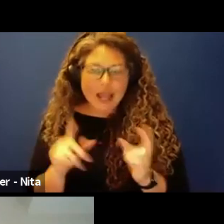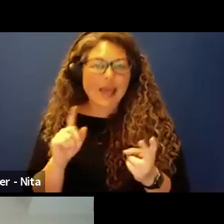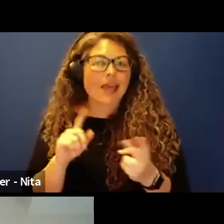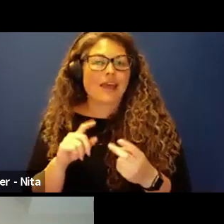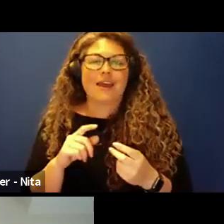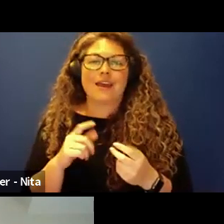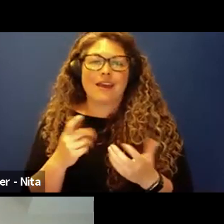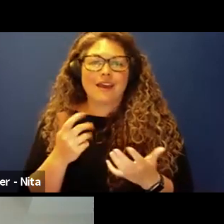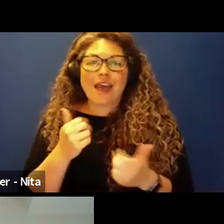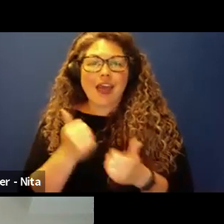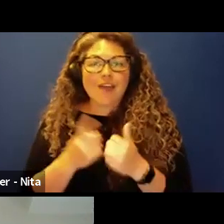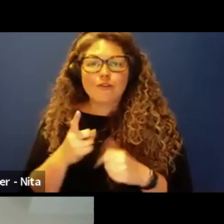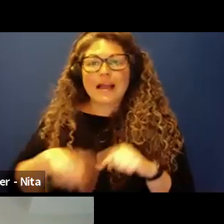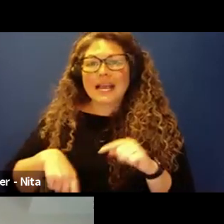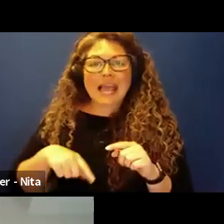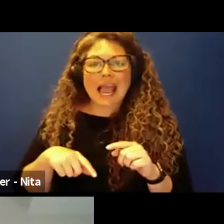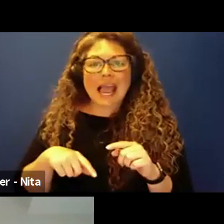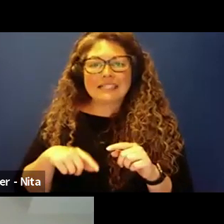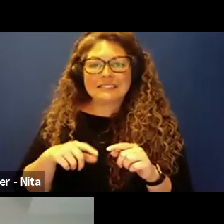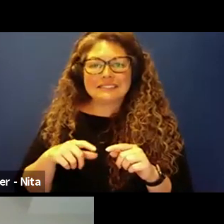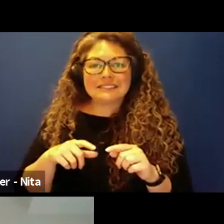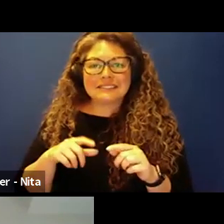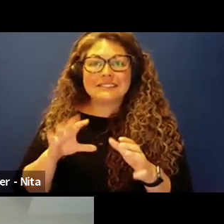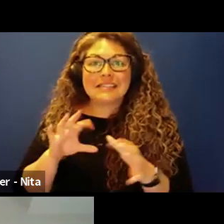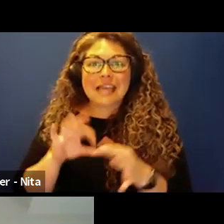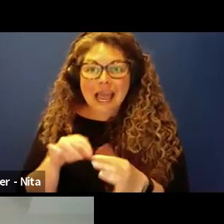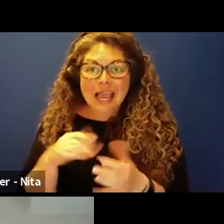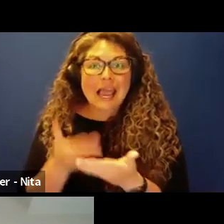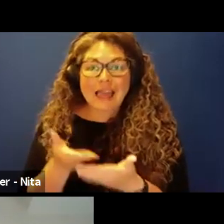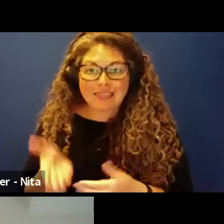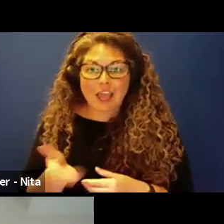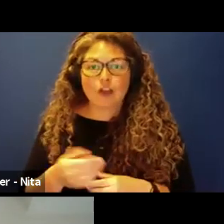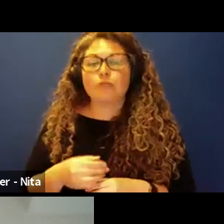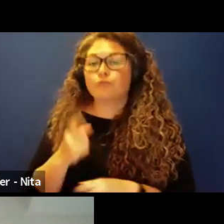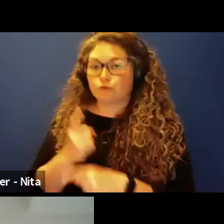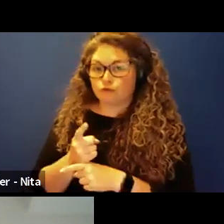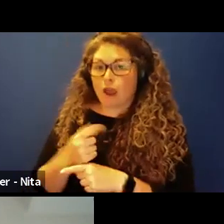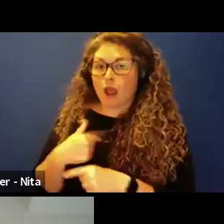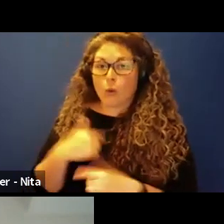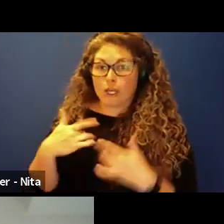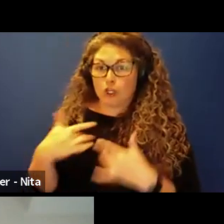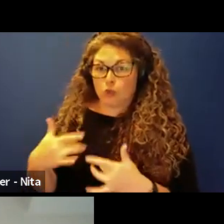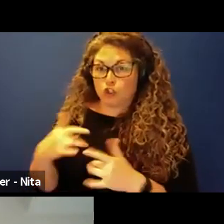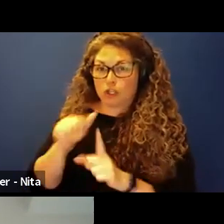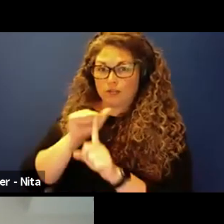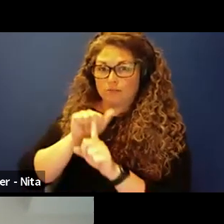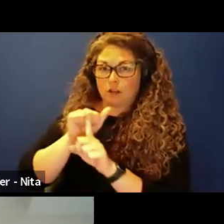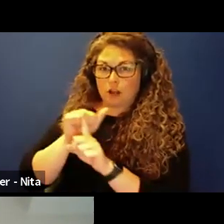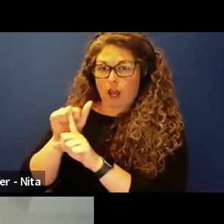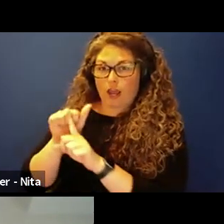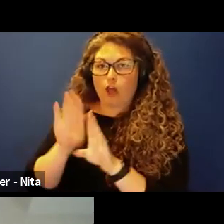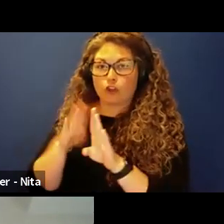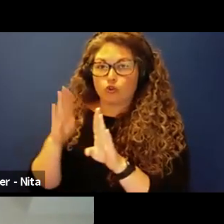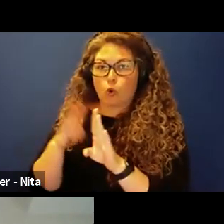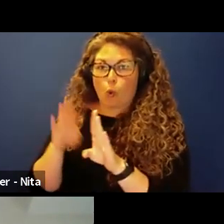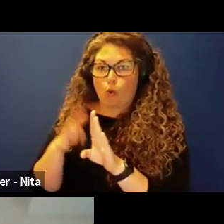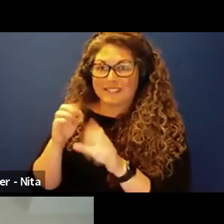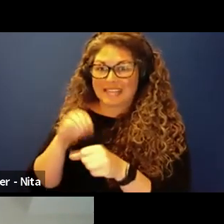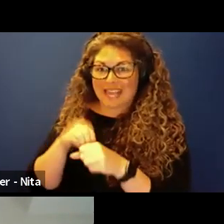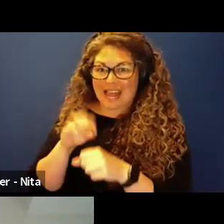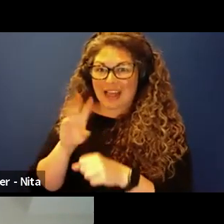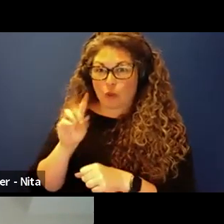is not able to connect. Right. So we usually go door knocking as far as when we're in that specific ward. We'll